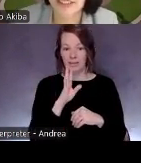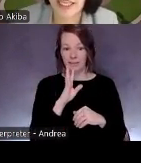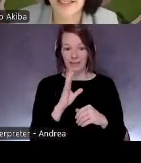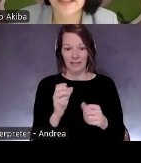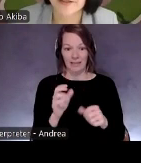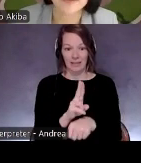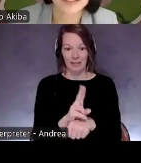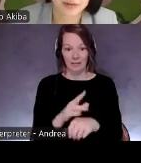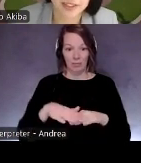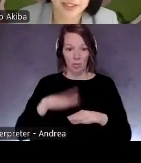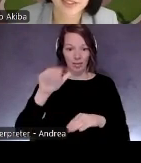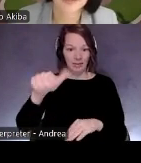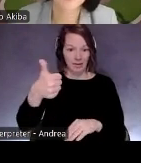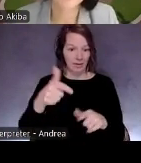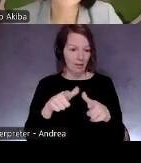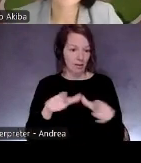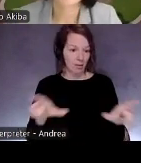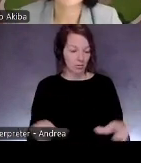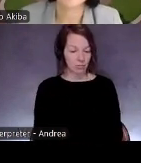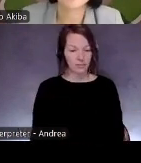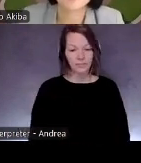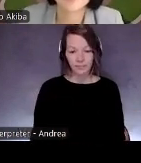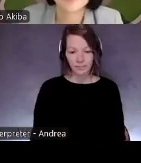more than 10 different languages.